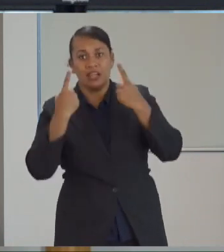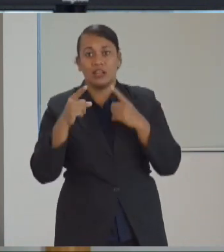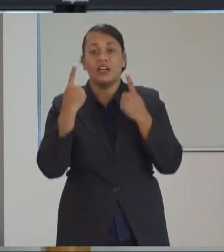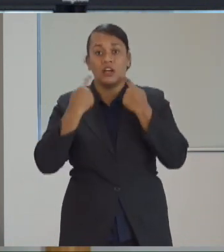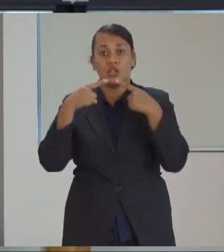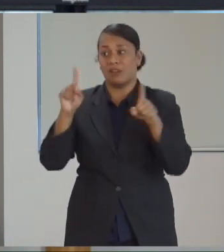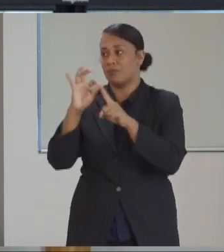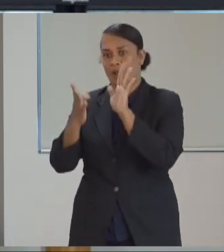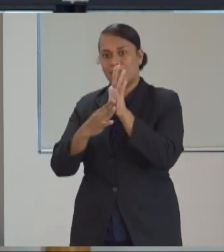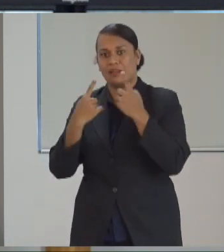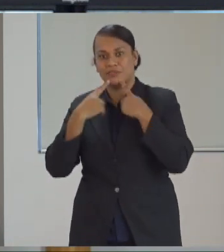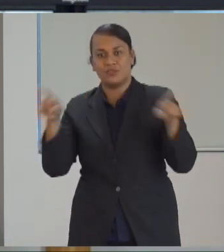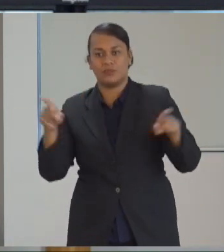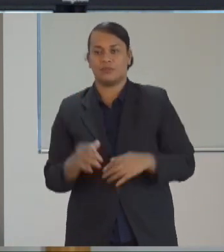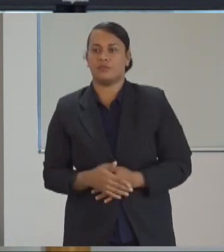manner.